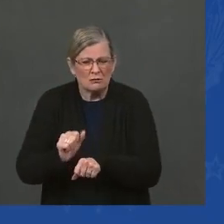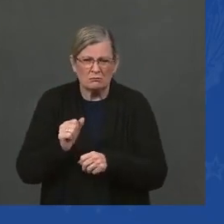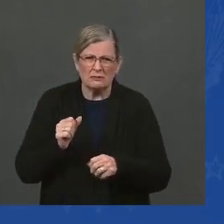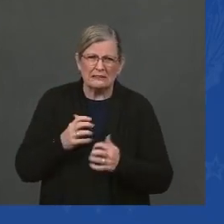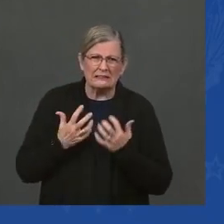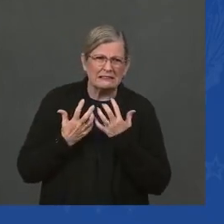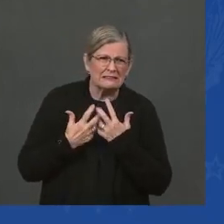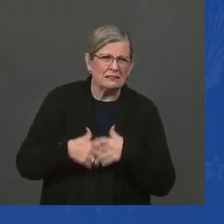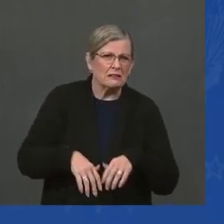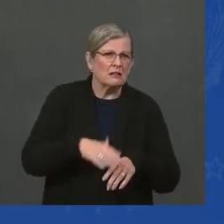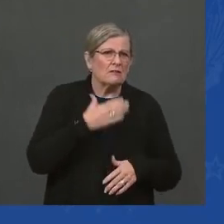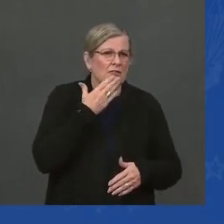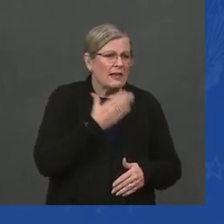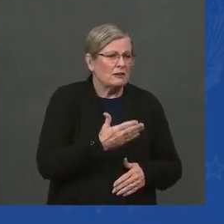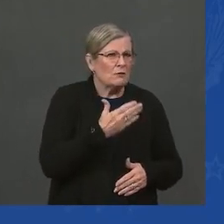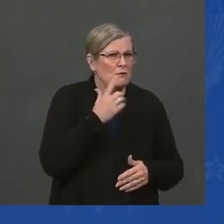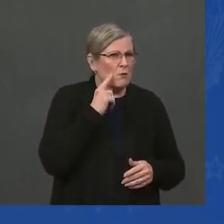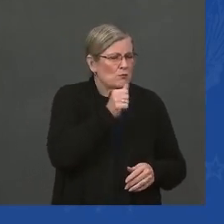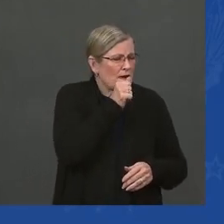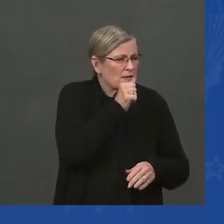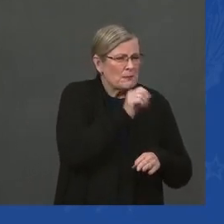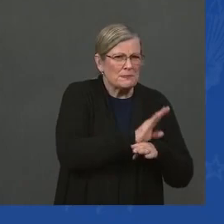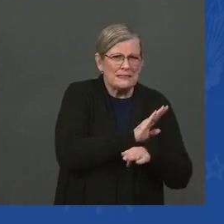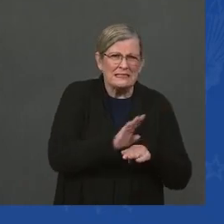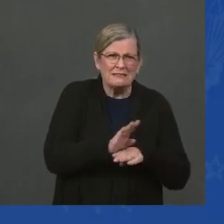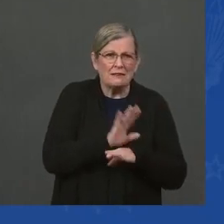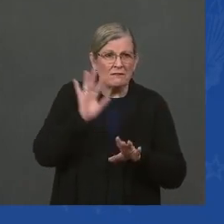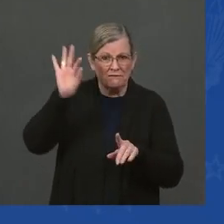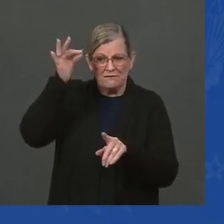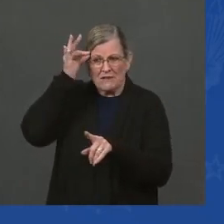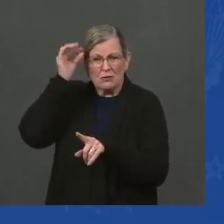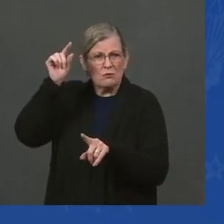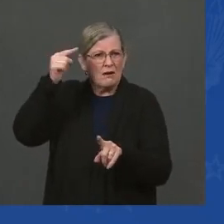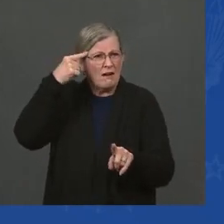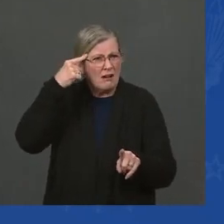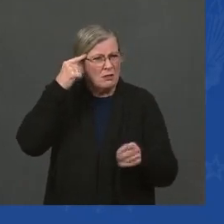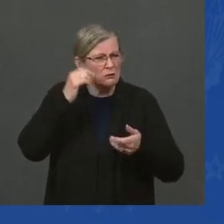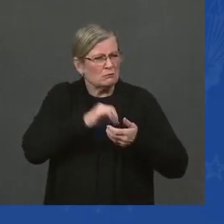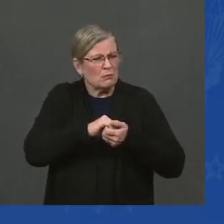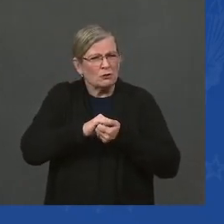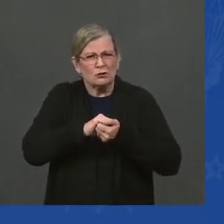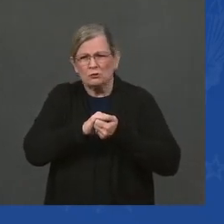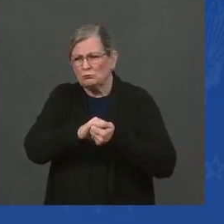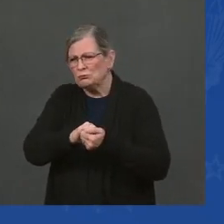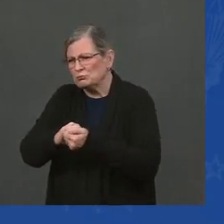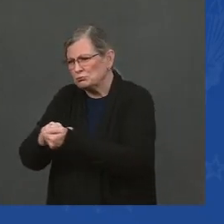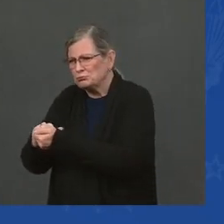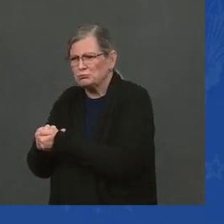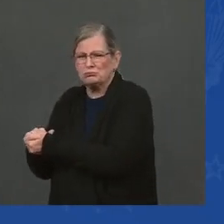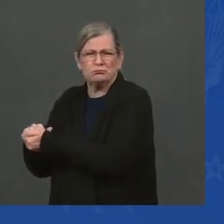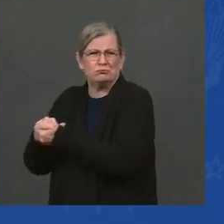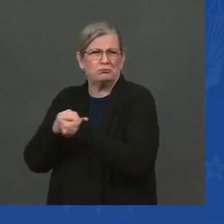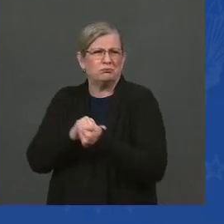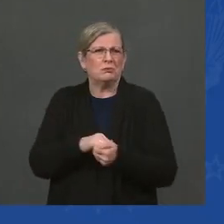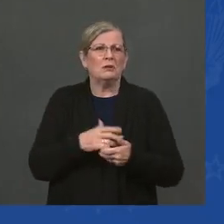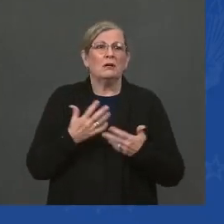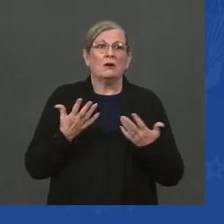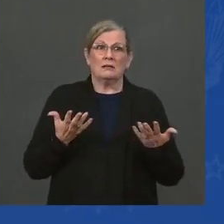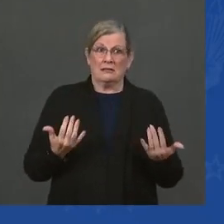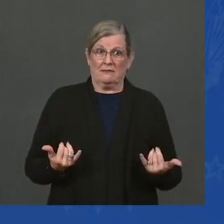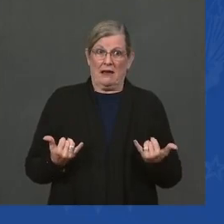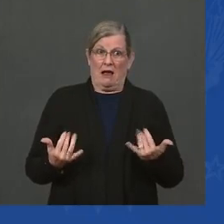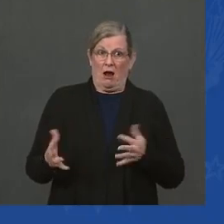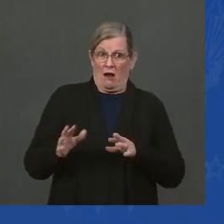all making here. That leadership, together with action by state and local and tribal governments, has been essential in the